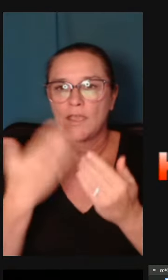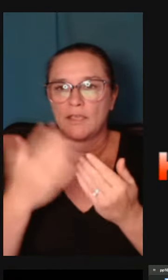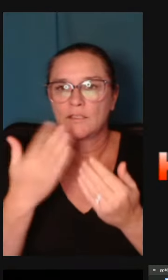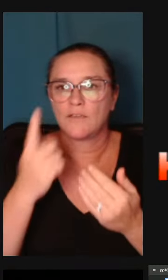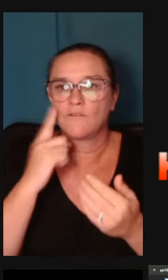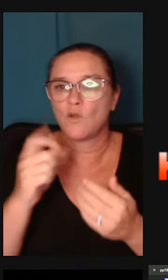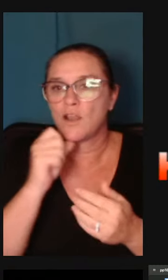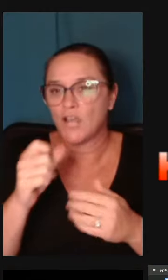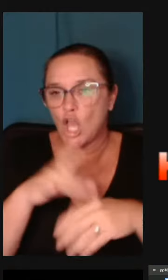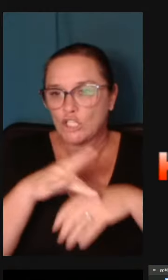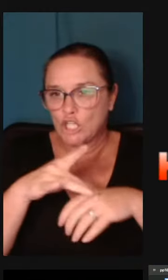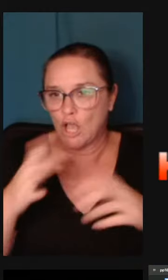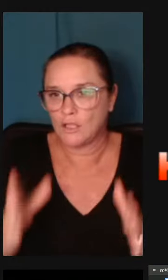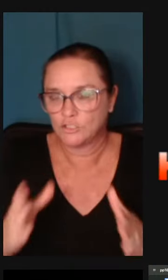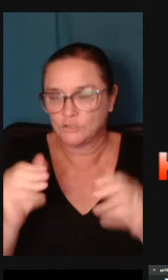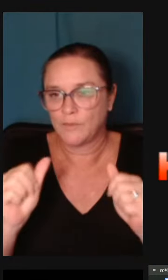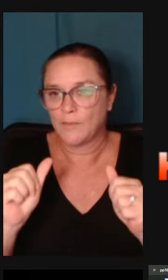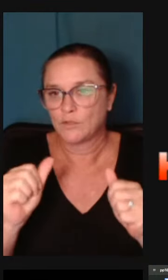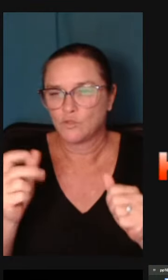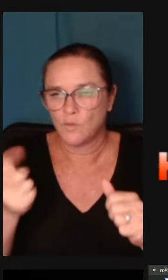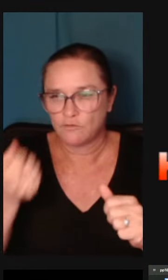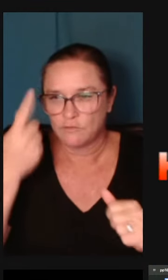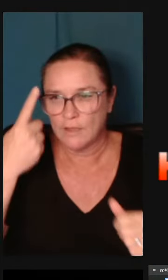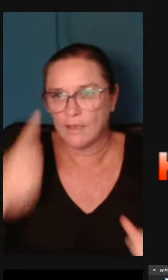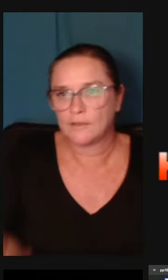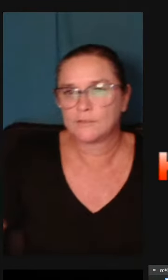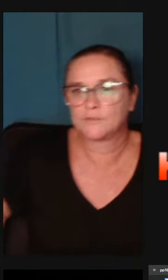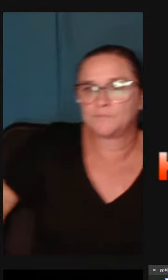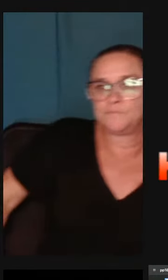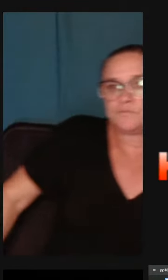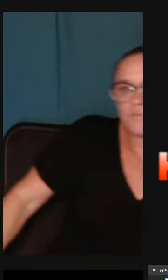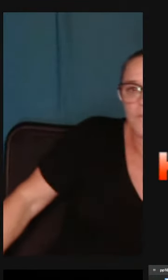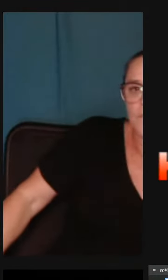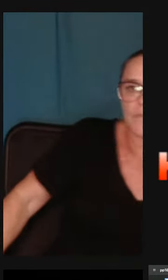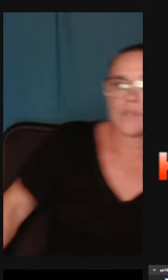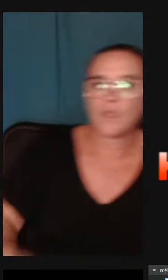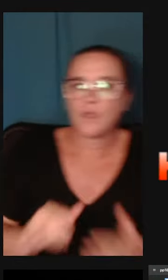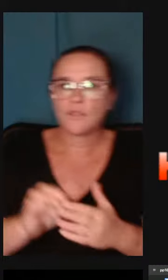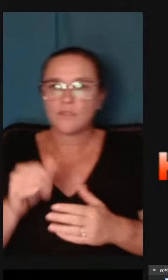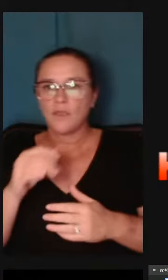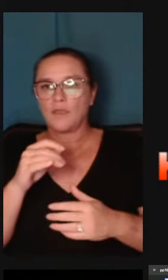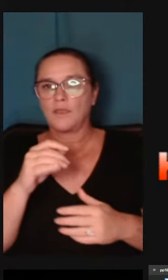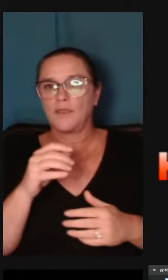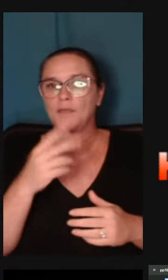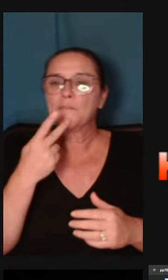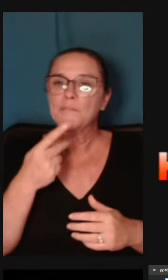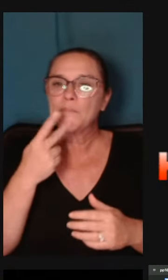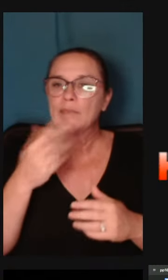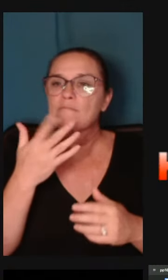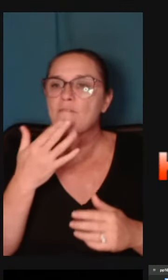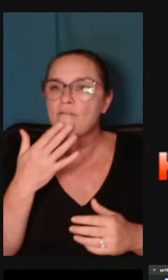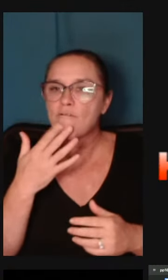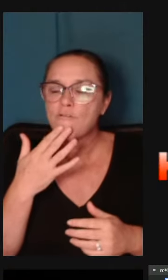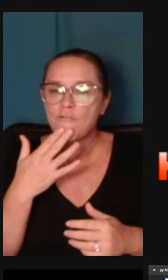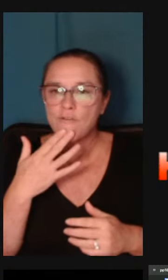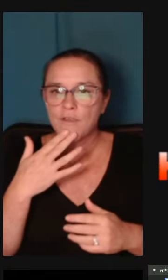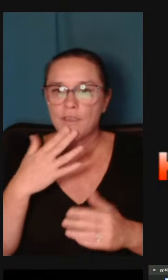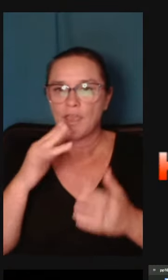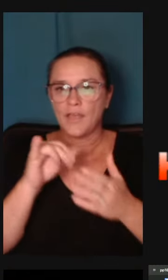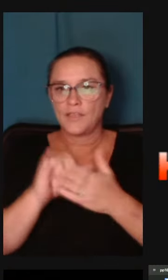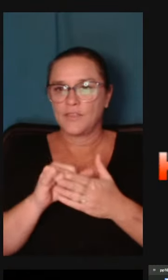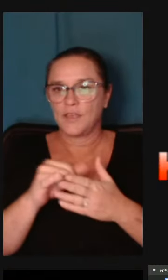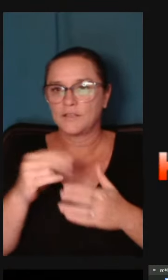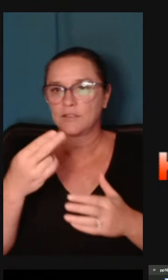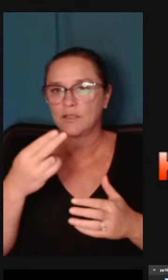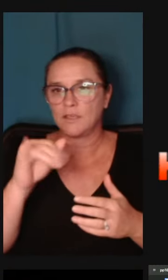non-geologists to interpret there. But basically this kind of orangish pink color there is your Helena